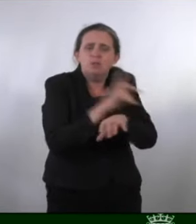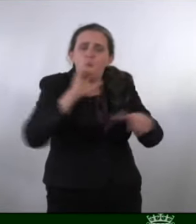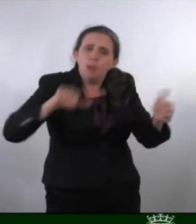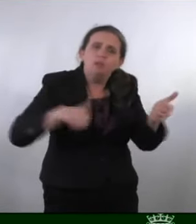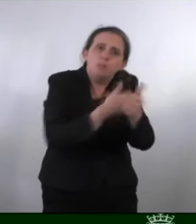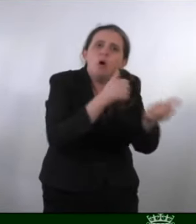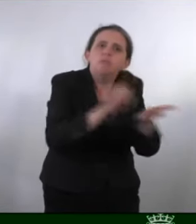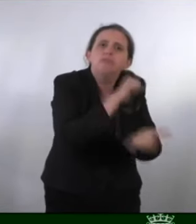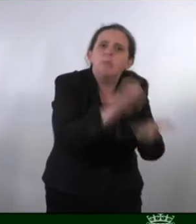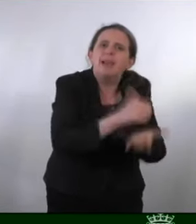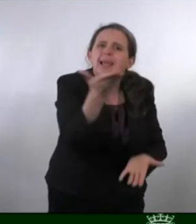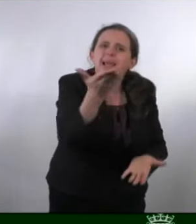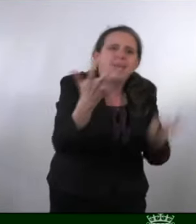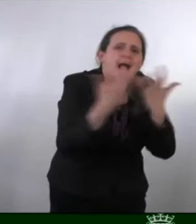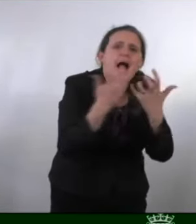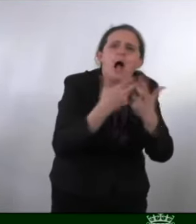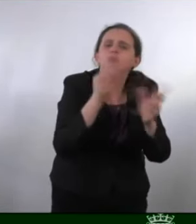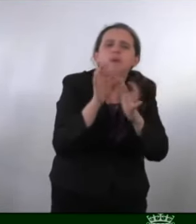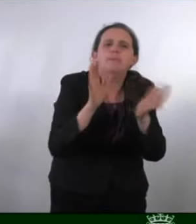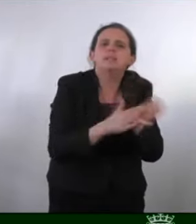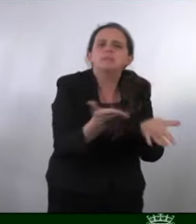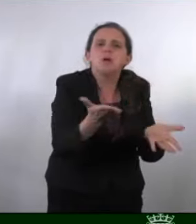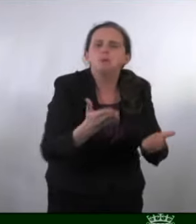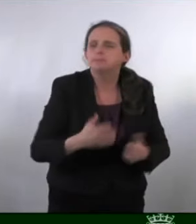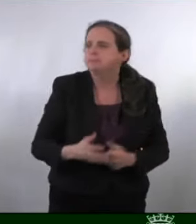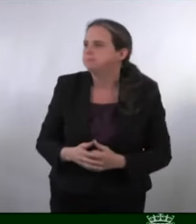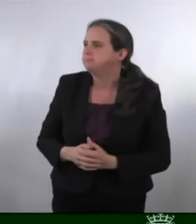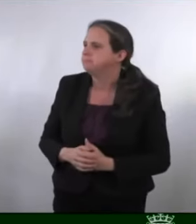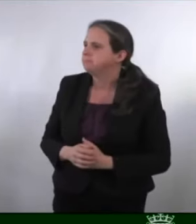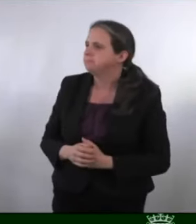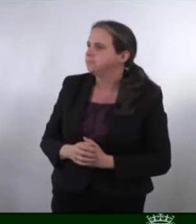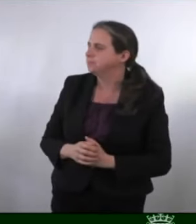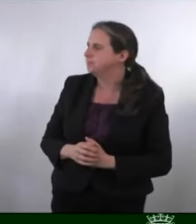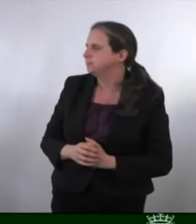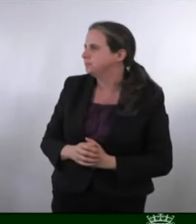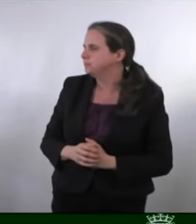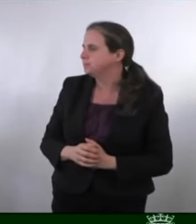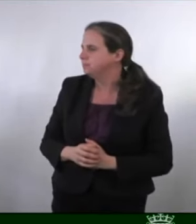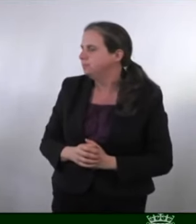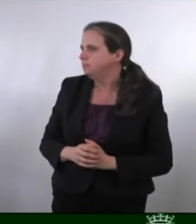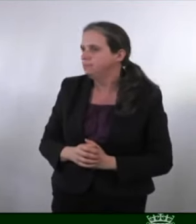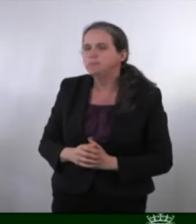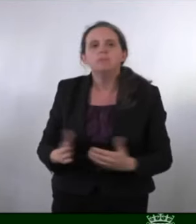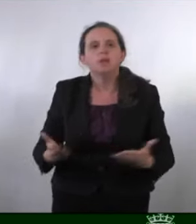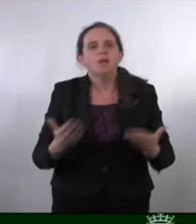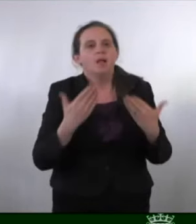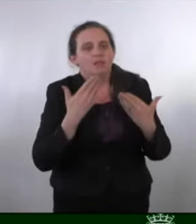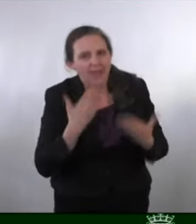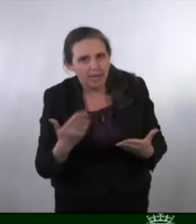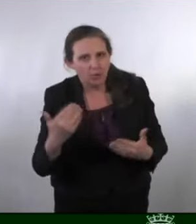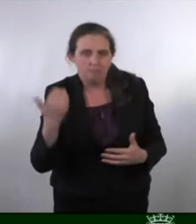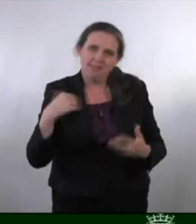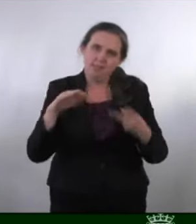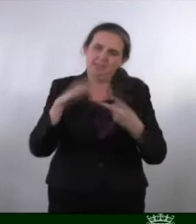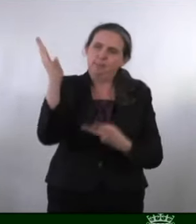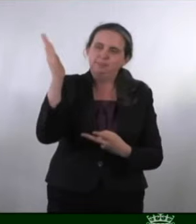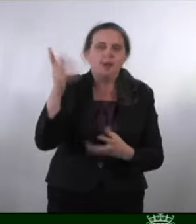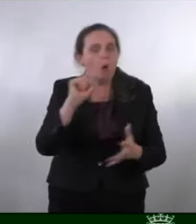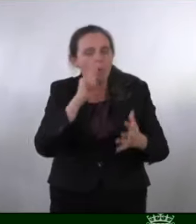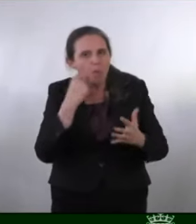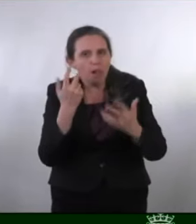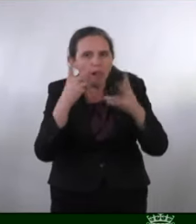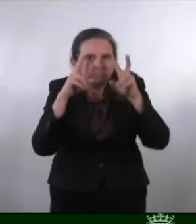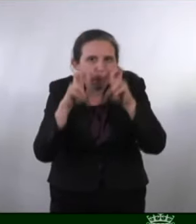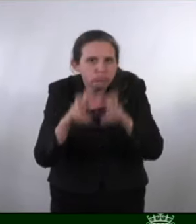Minister. Deputy Speaker, I'll certainly study the suggestion that she makes, but the best way forward is